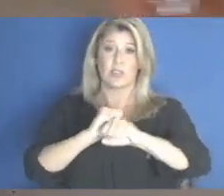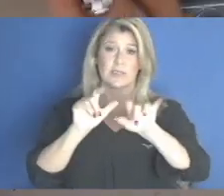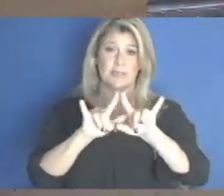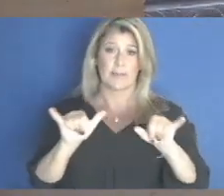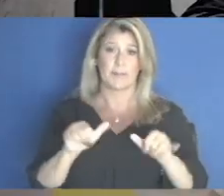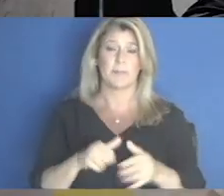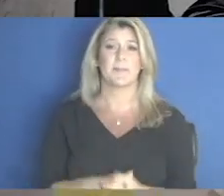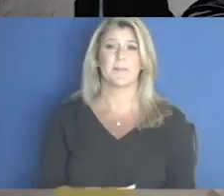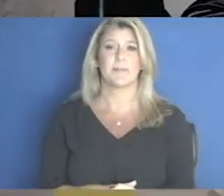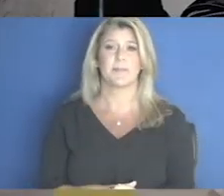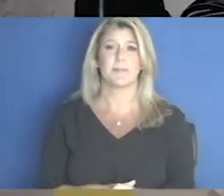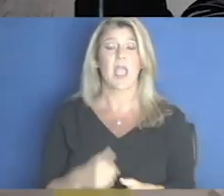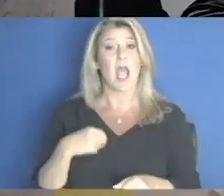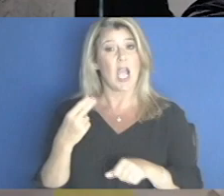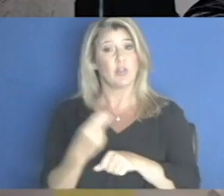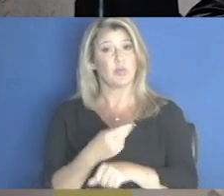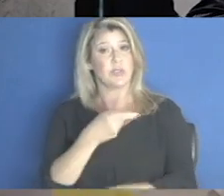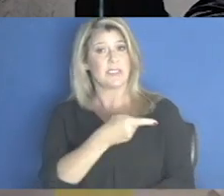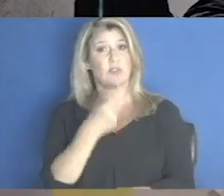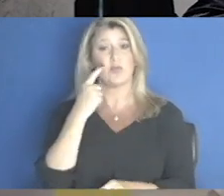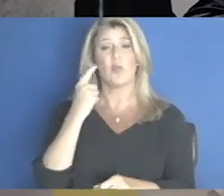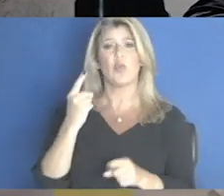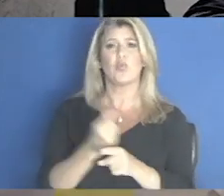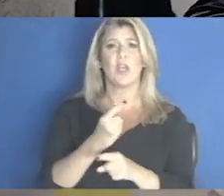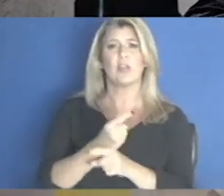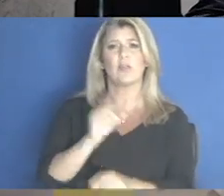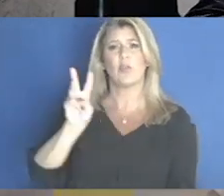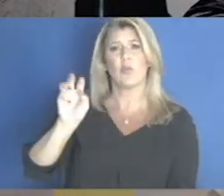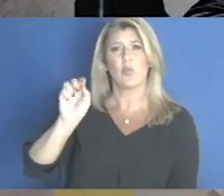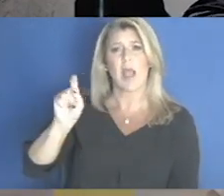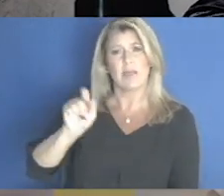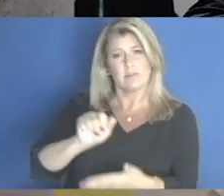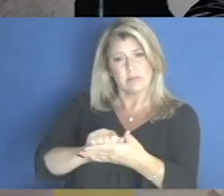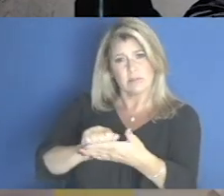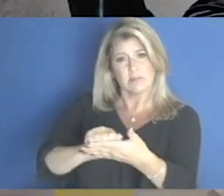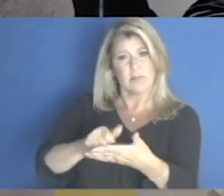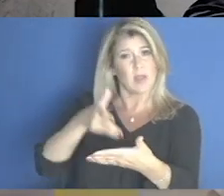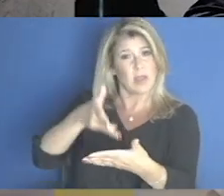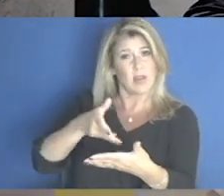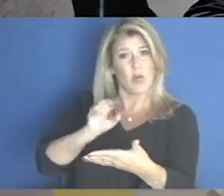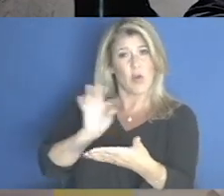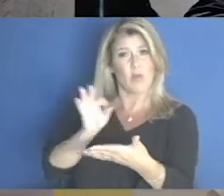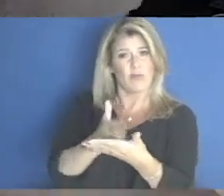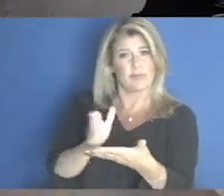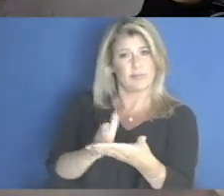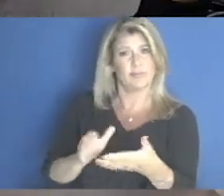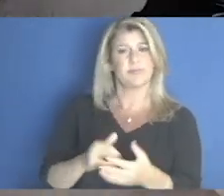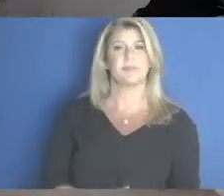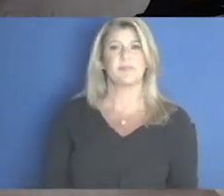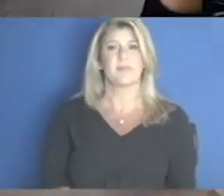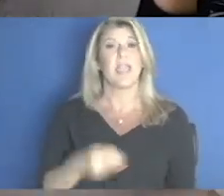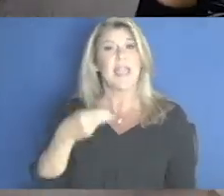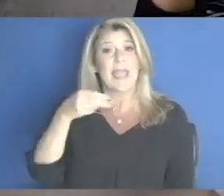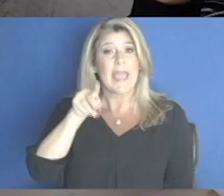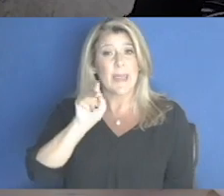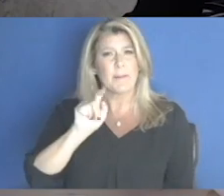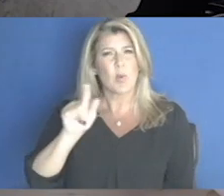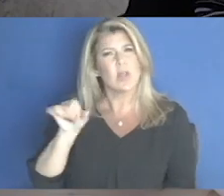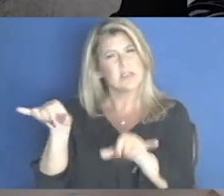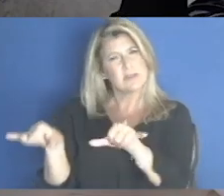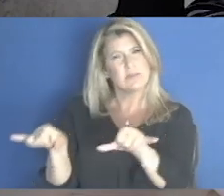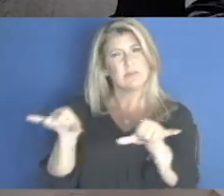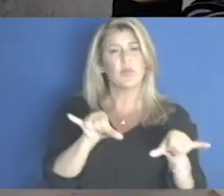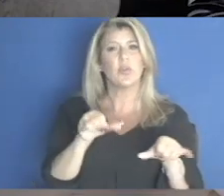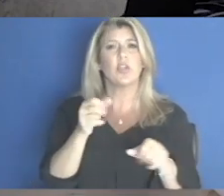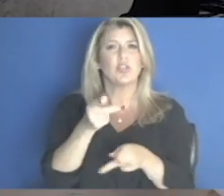as a protection. I use this just like a regular wax. Wipe it on and wipe off any extra. Hemp oil is very similar, it's